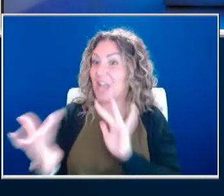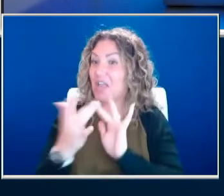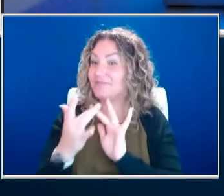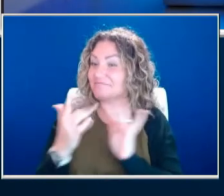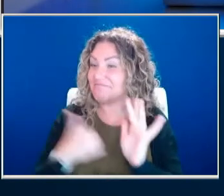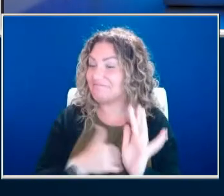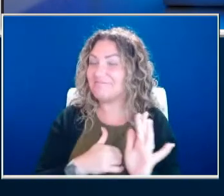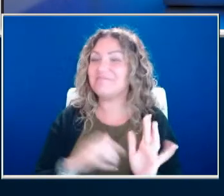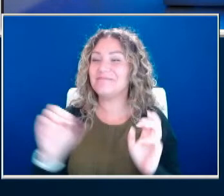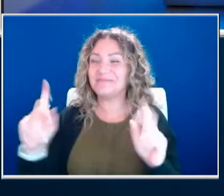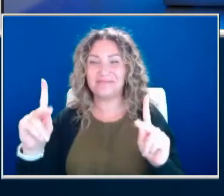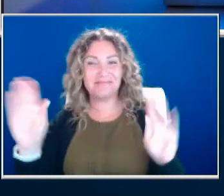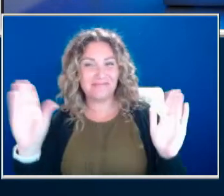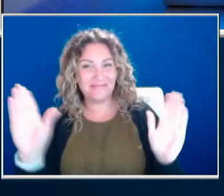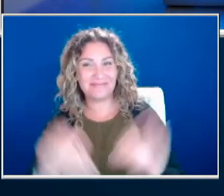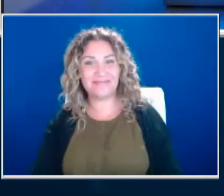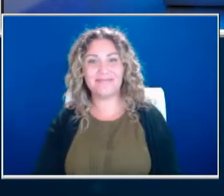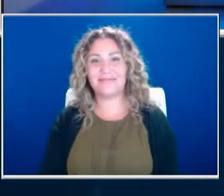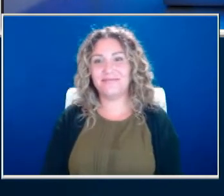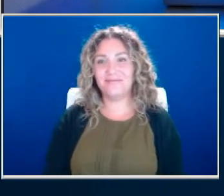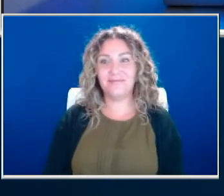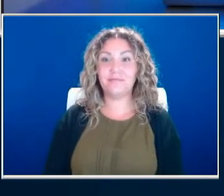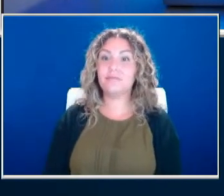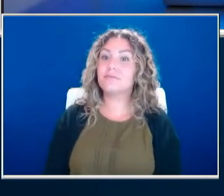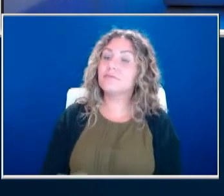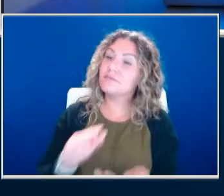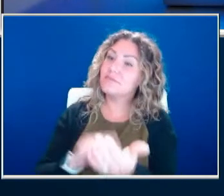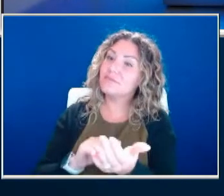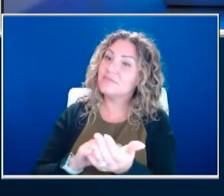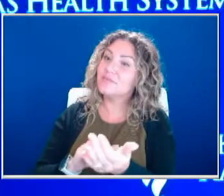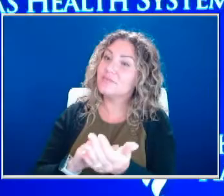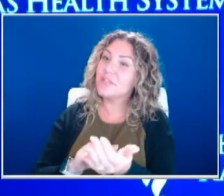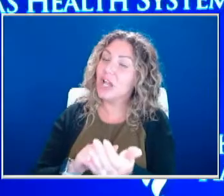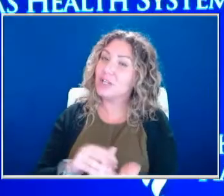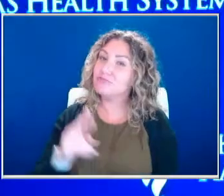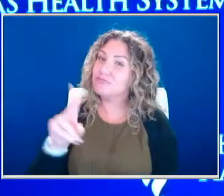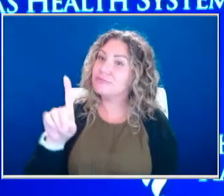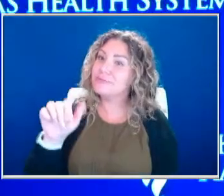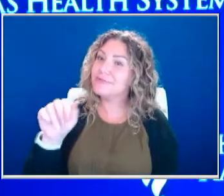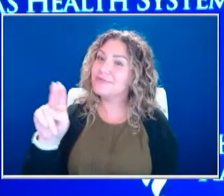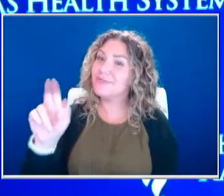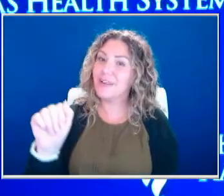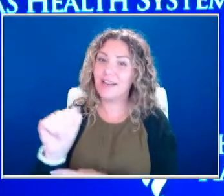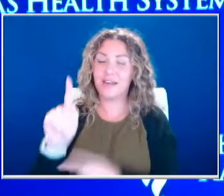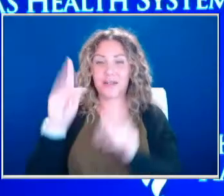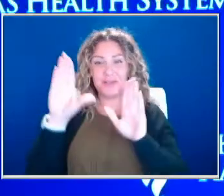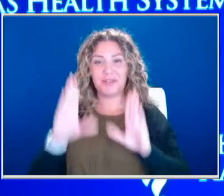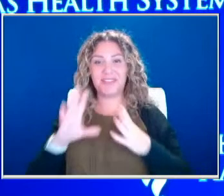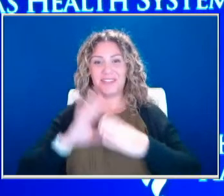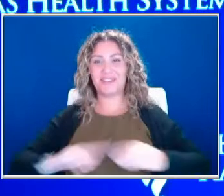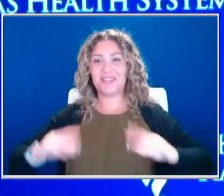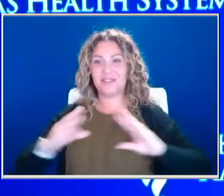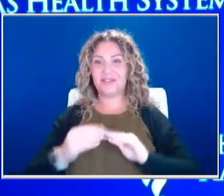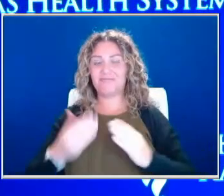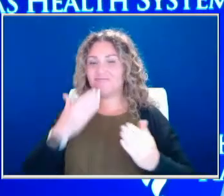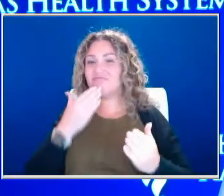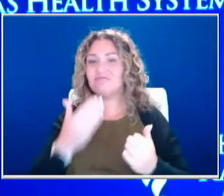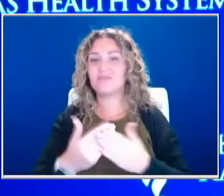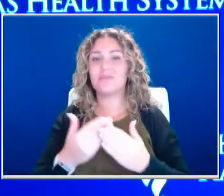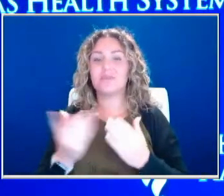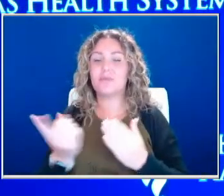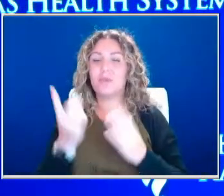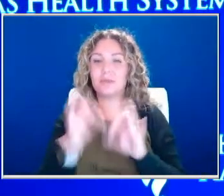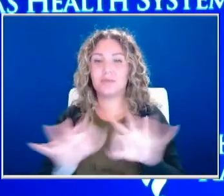Okay, sounds good. Dr. Hawkinson, final thoughts today? Just a great story. So glad he's doing well. It's always important to keep